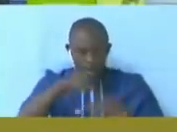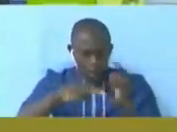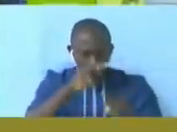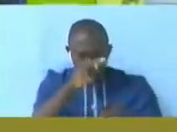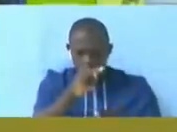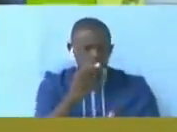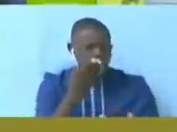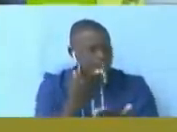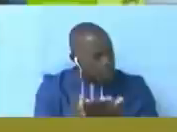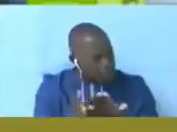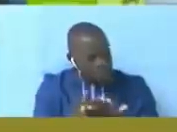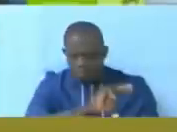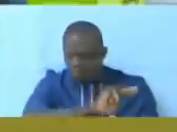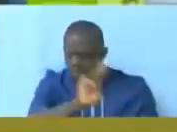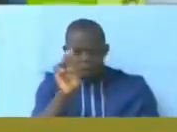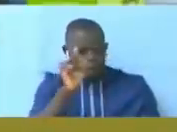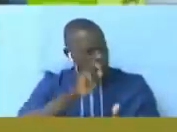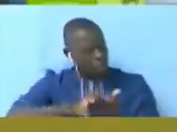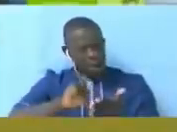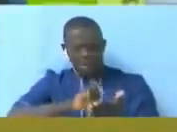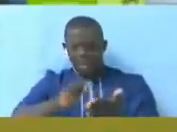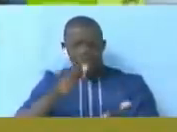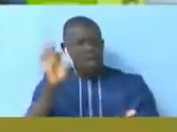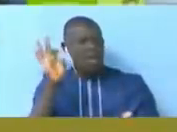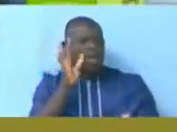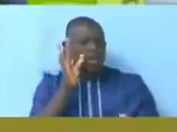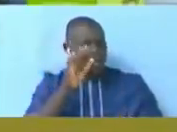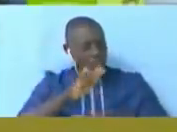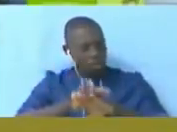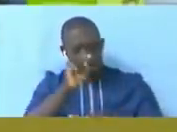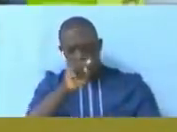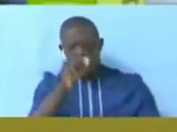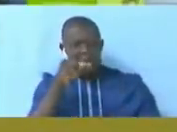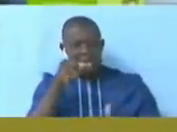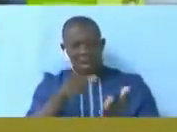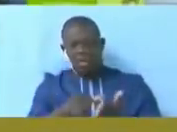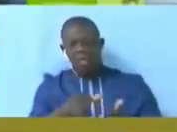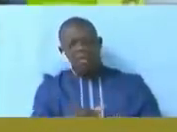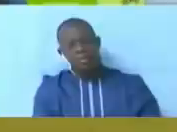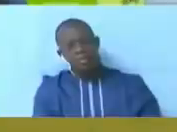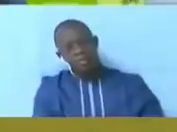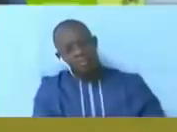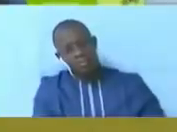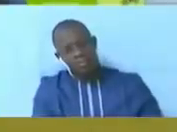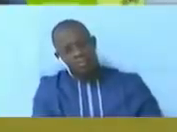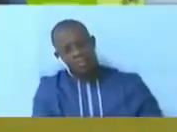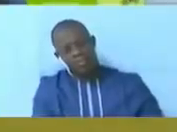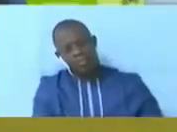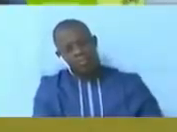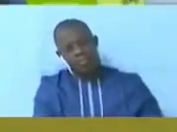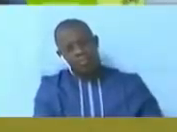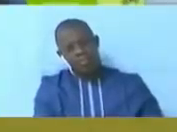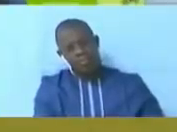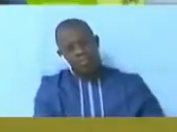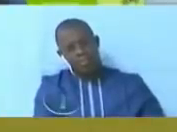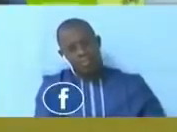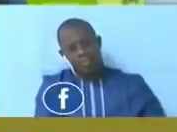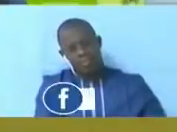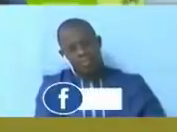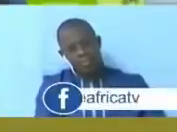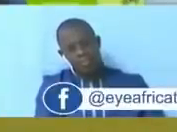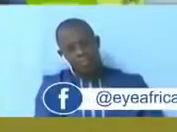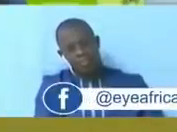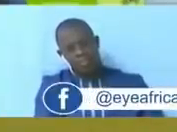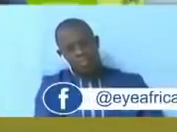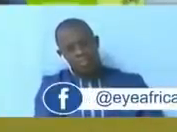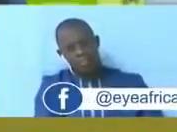write to the, reply to that letter. Aseta kotaka akonye mbedani la alaye. Akente la kuo kama, kana yete fango la kuo jube, bari nite la kuo